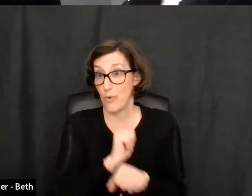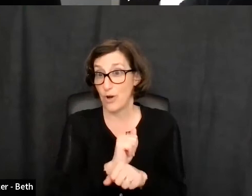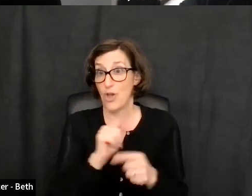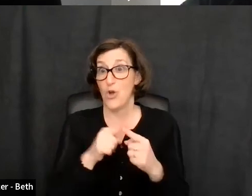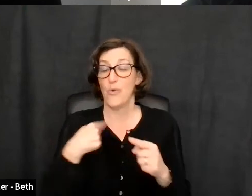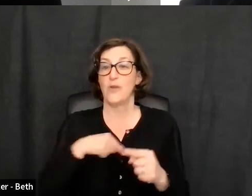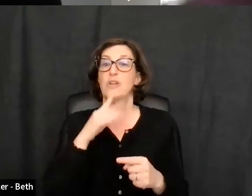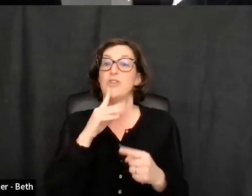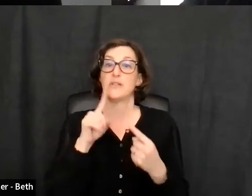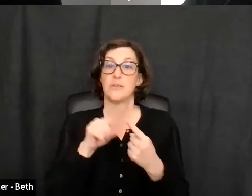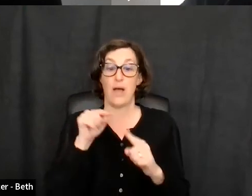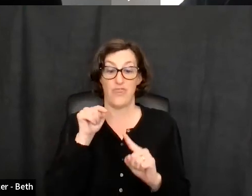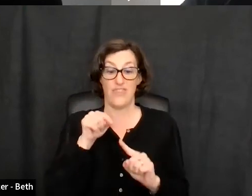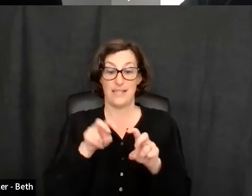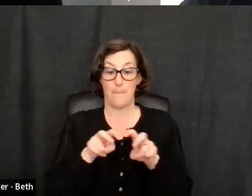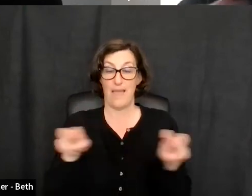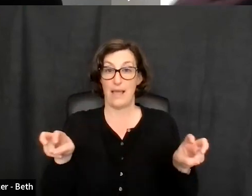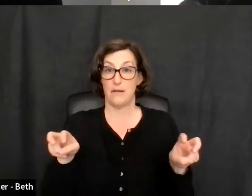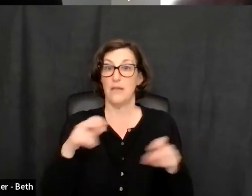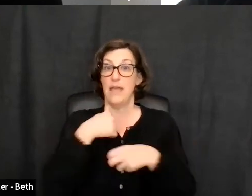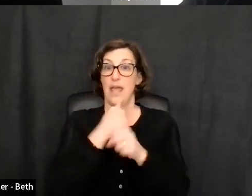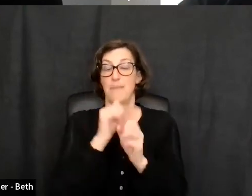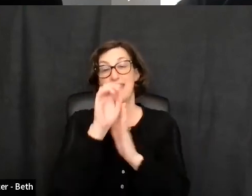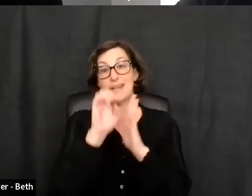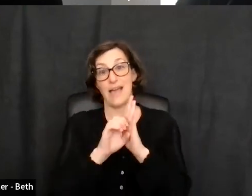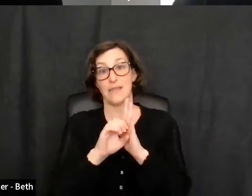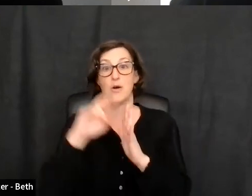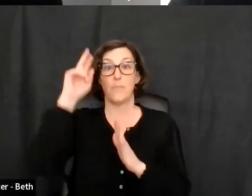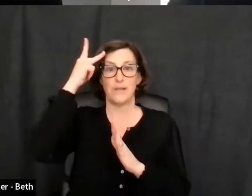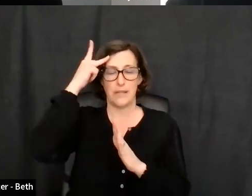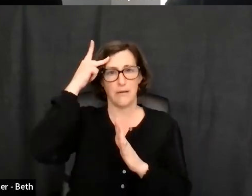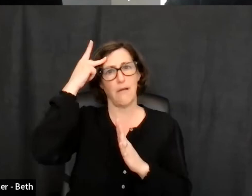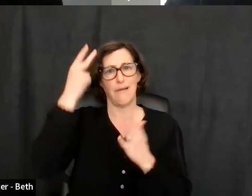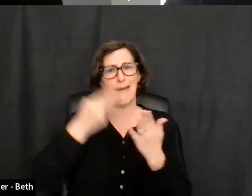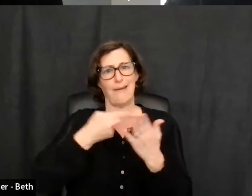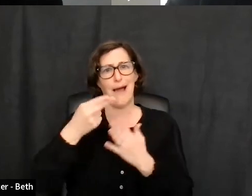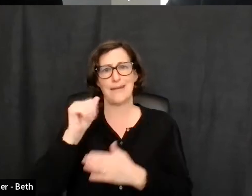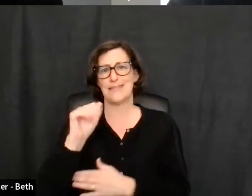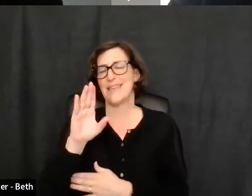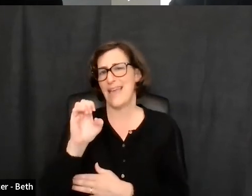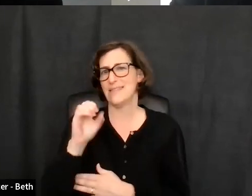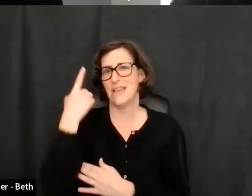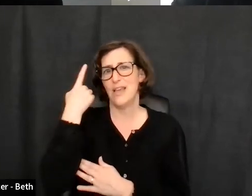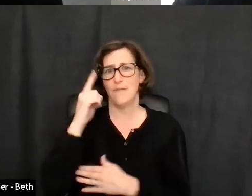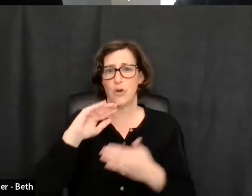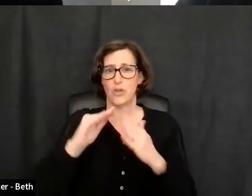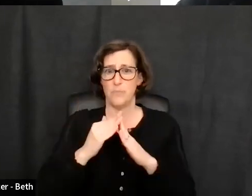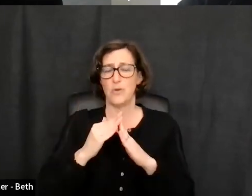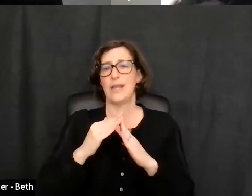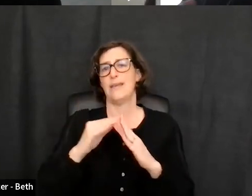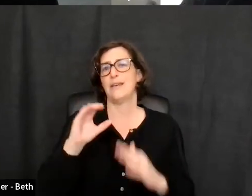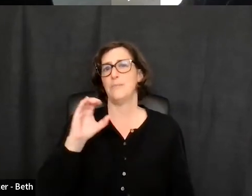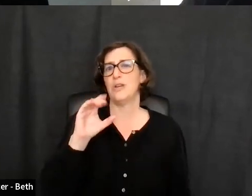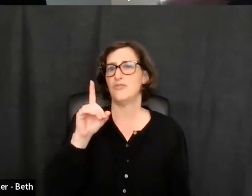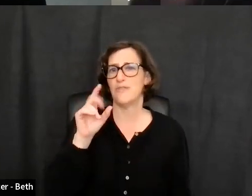this panel and like making an ethical, political and pragmatic case for community-driven research, I was like, I'm not